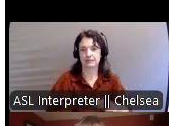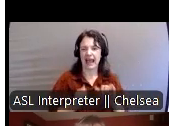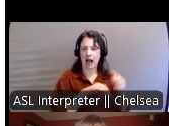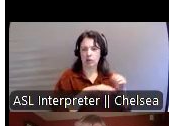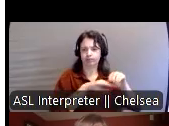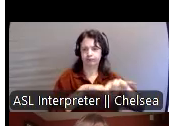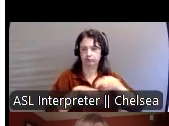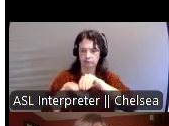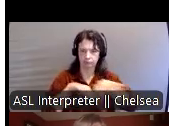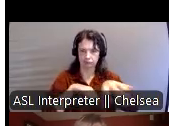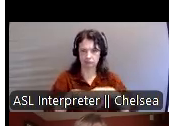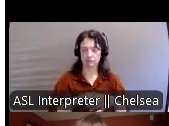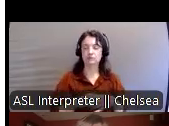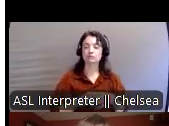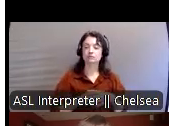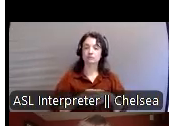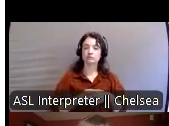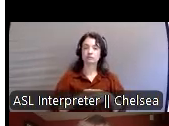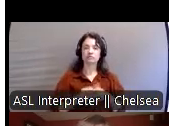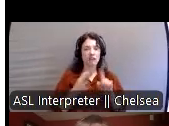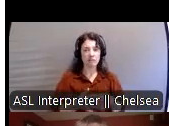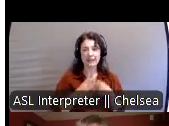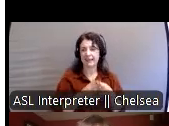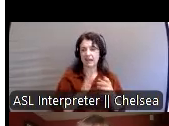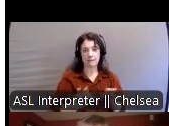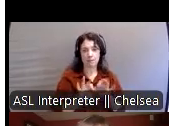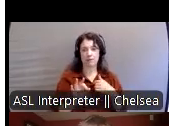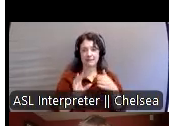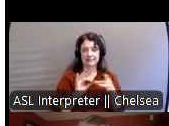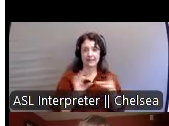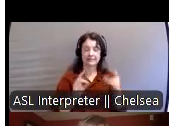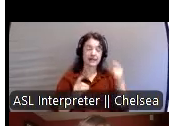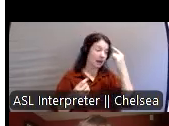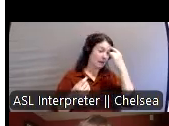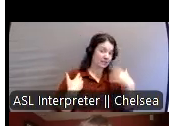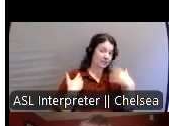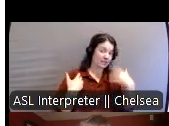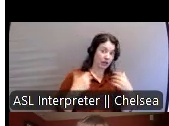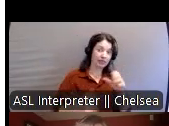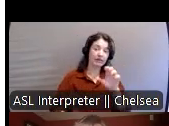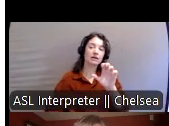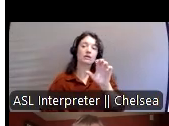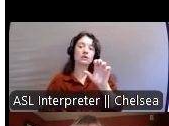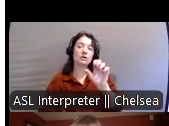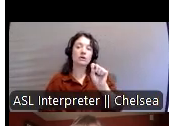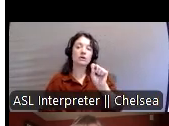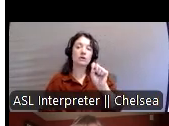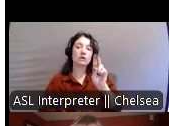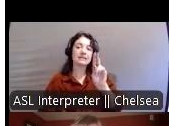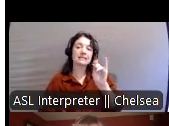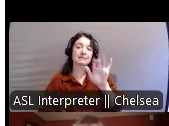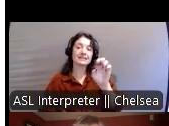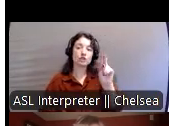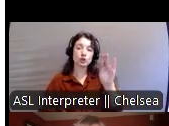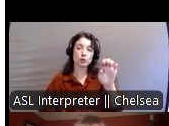It's important to say upfront that mental health and substance use do not cause violence on their own. However, they can increase